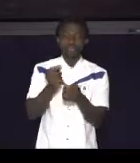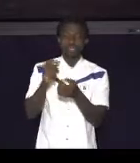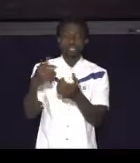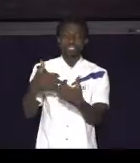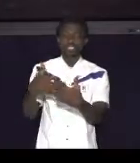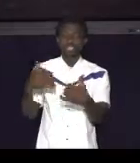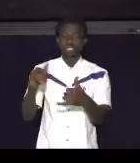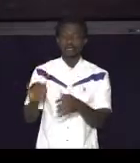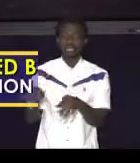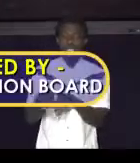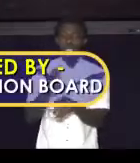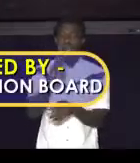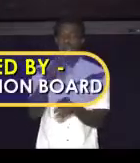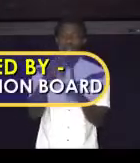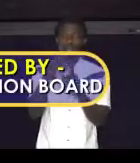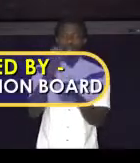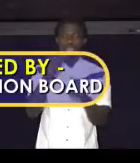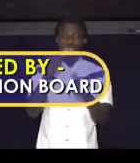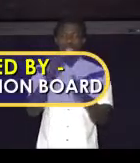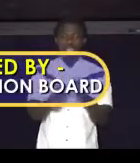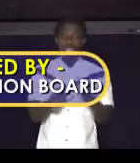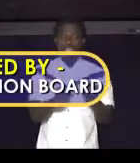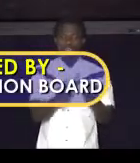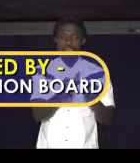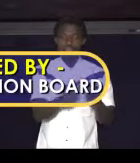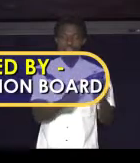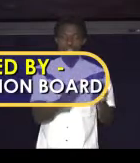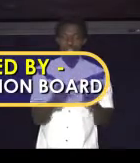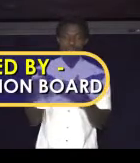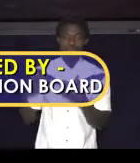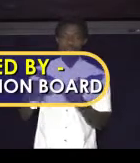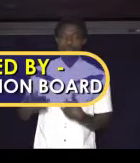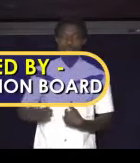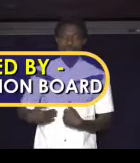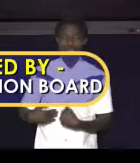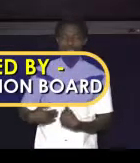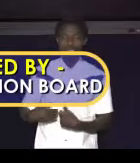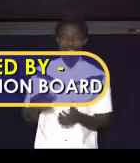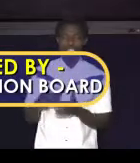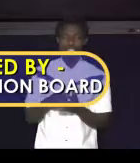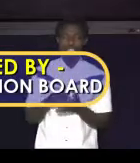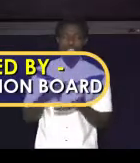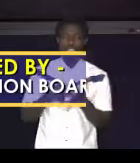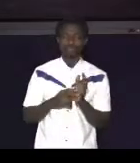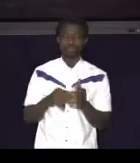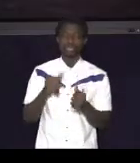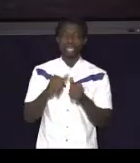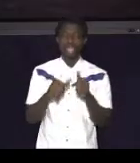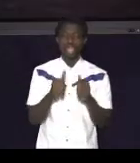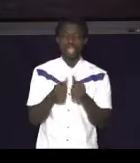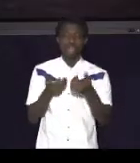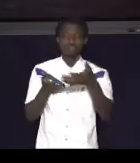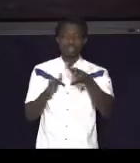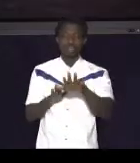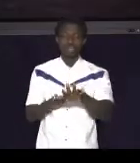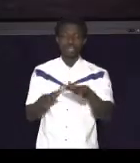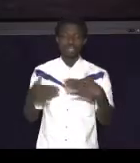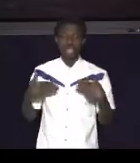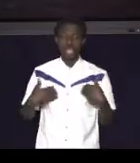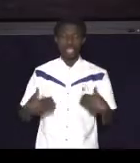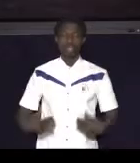separately as two words, everybody, it means every dead body. It means